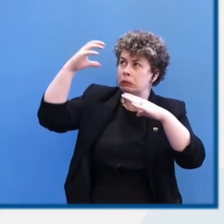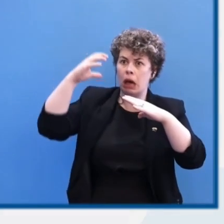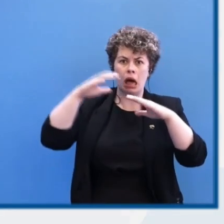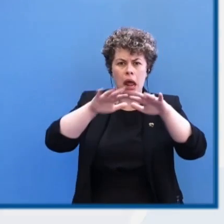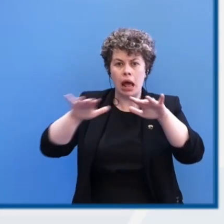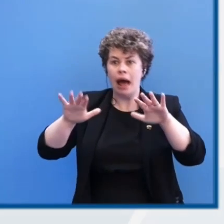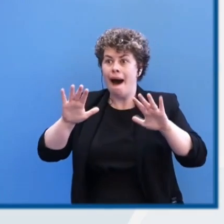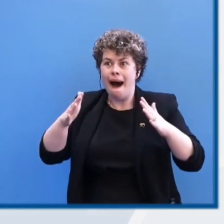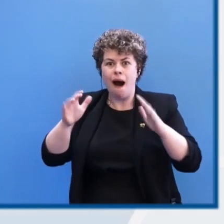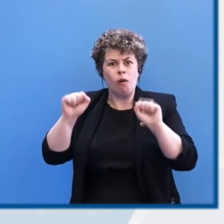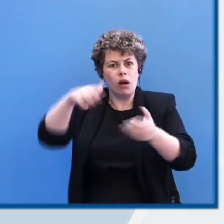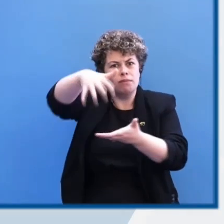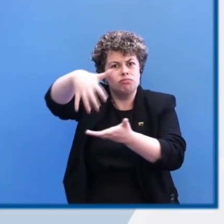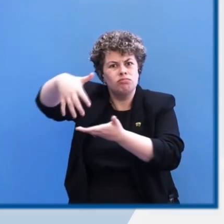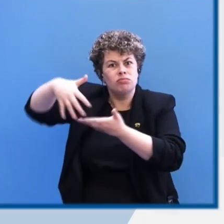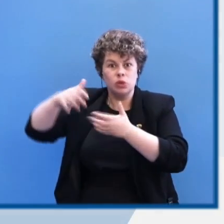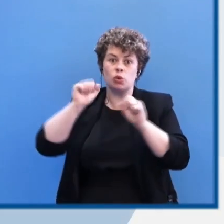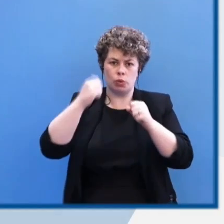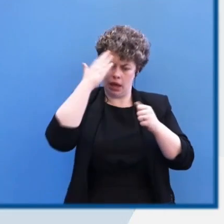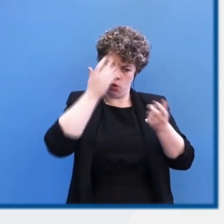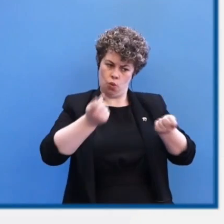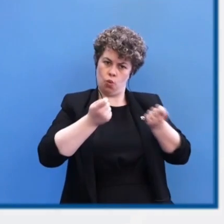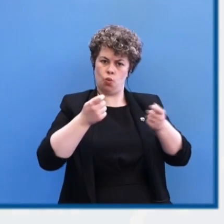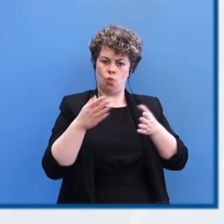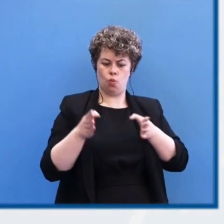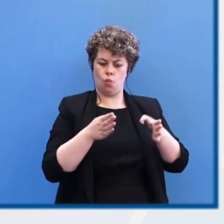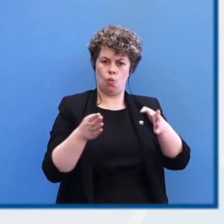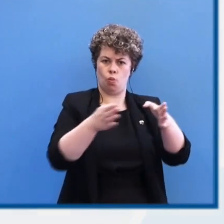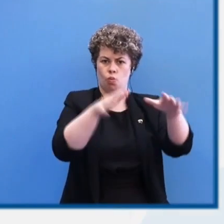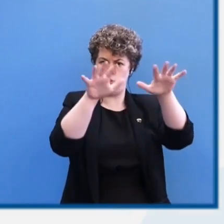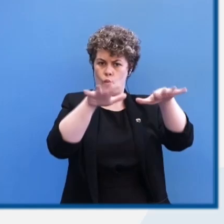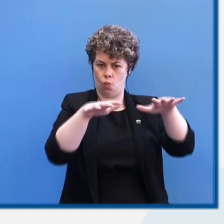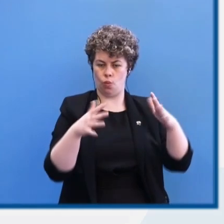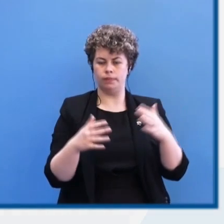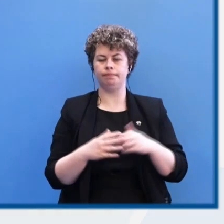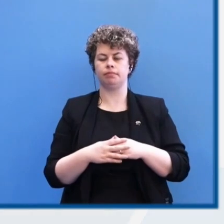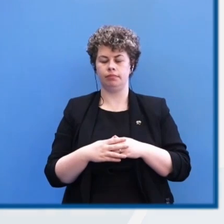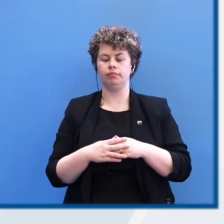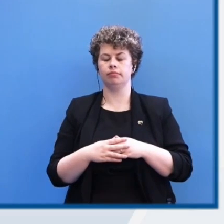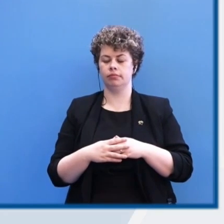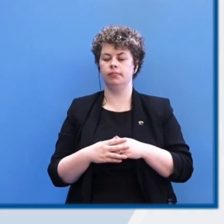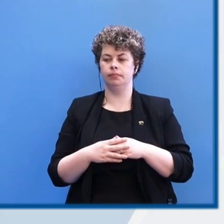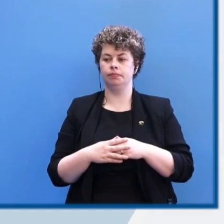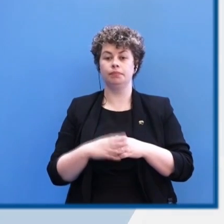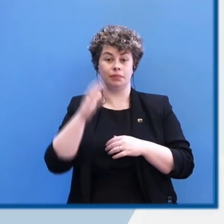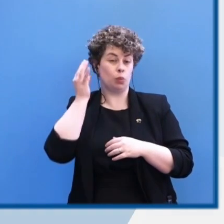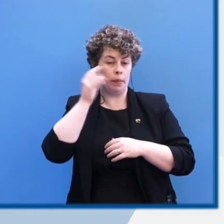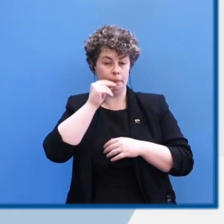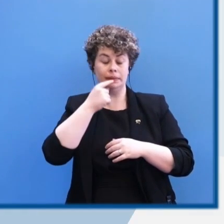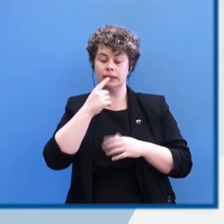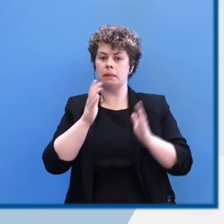do the management of the water? We need the cooperation for our countries and neighbors for sharing